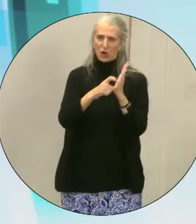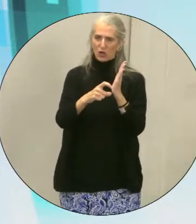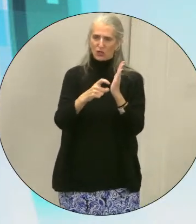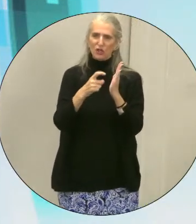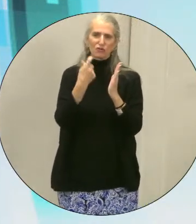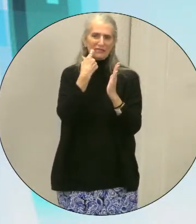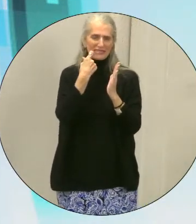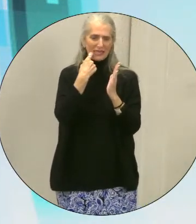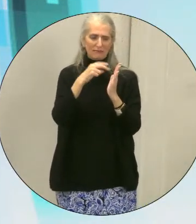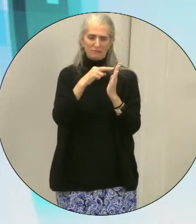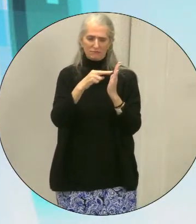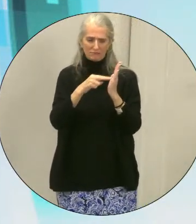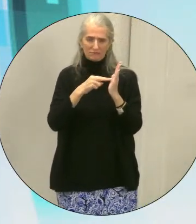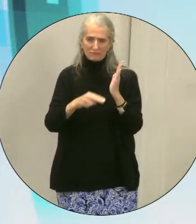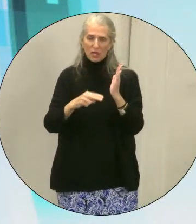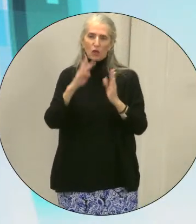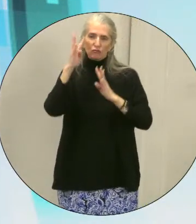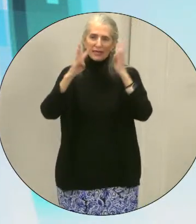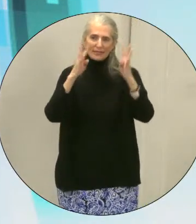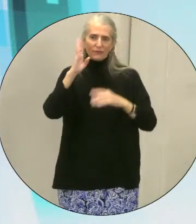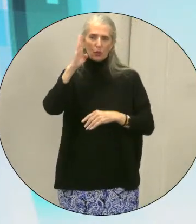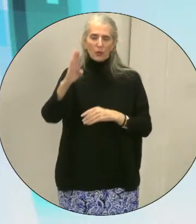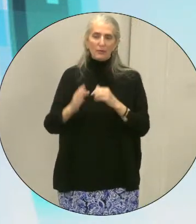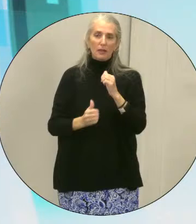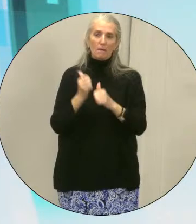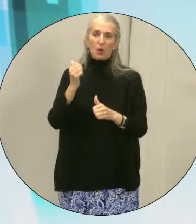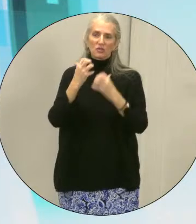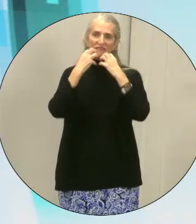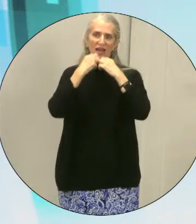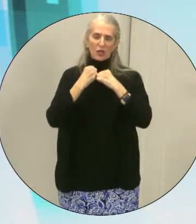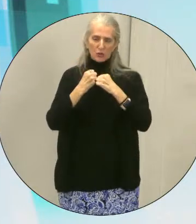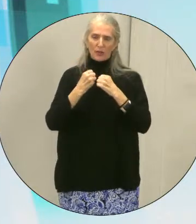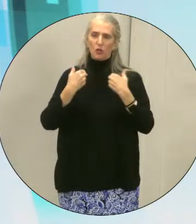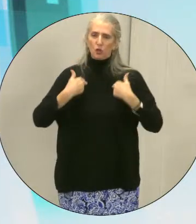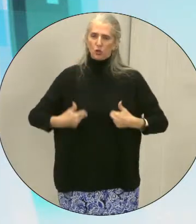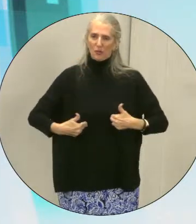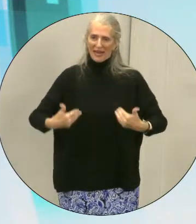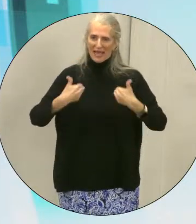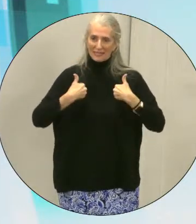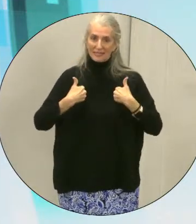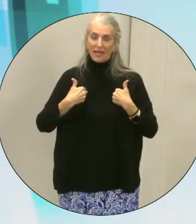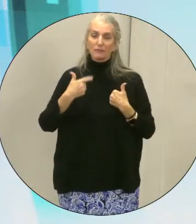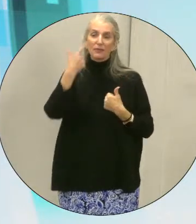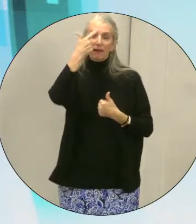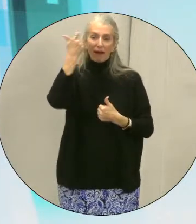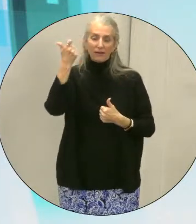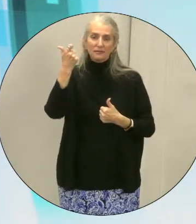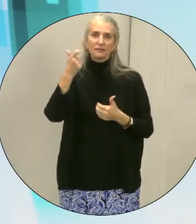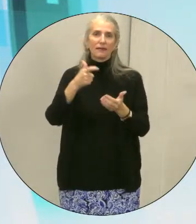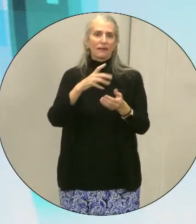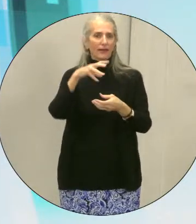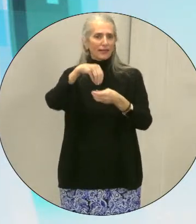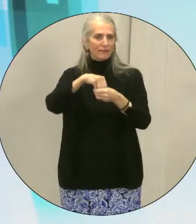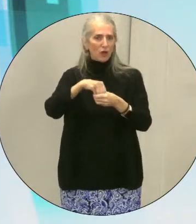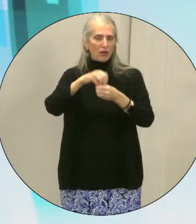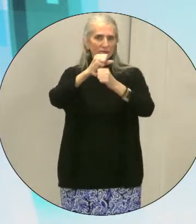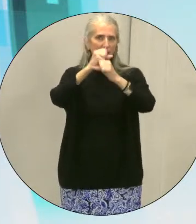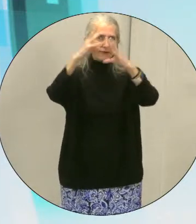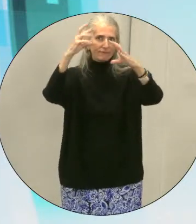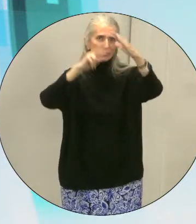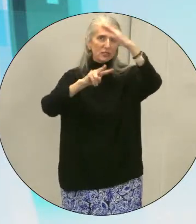said creativity will be the most valuable human asset because it involves envisioning